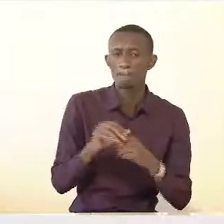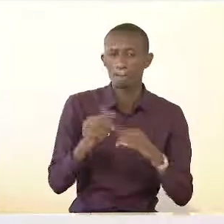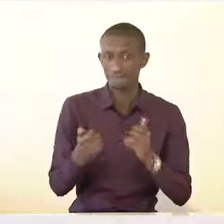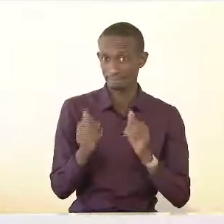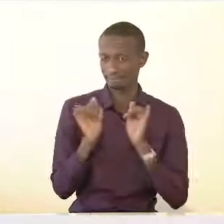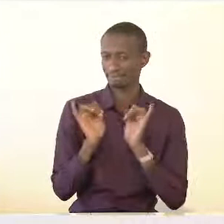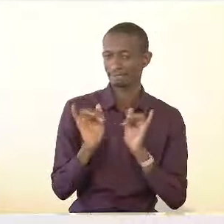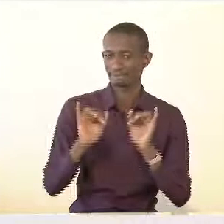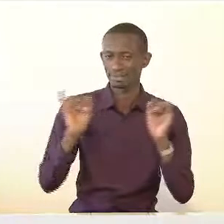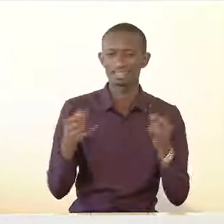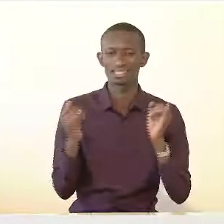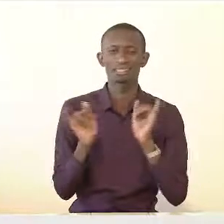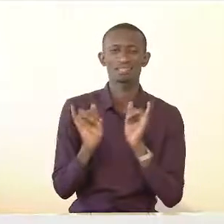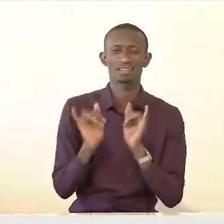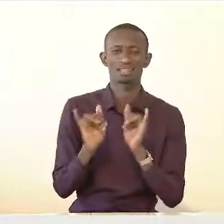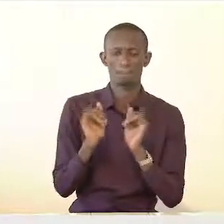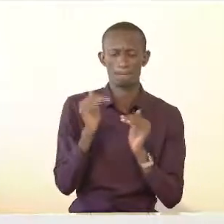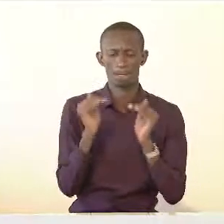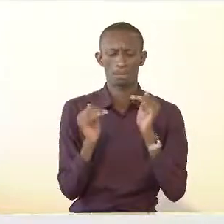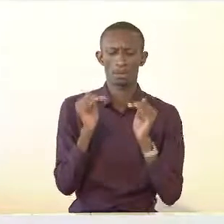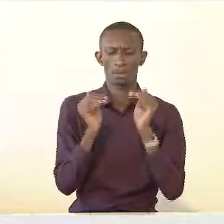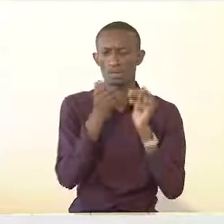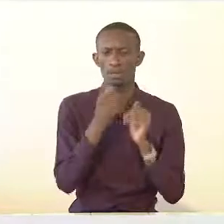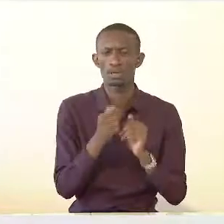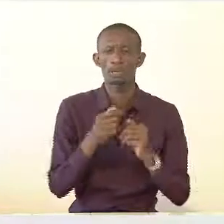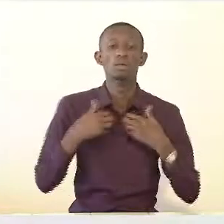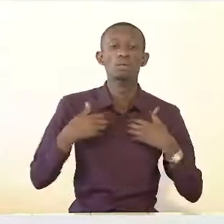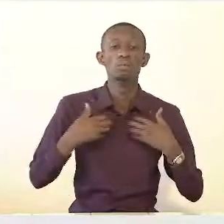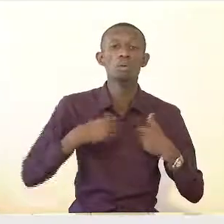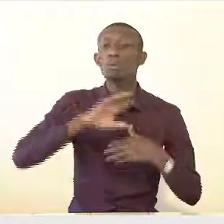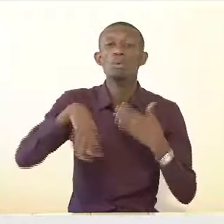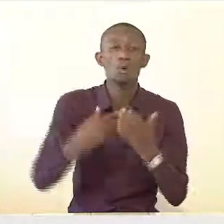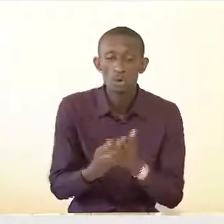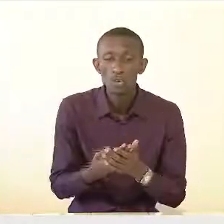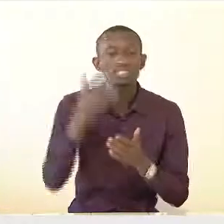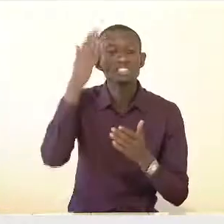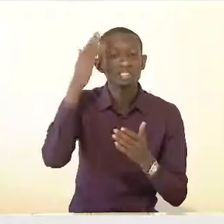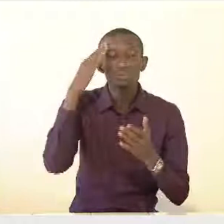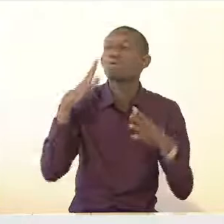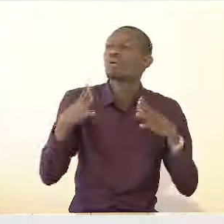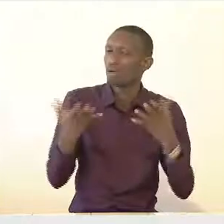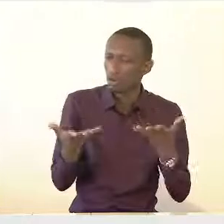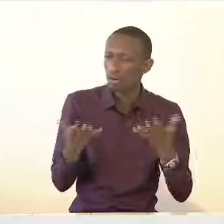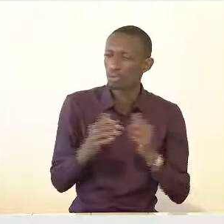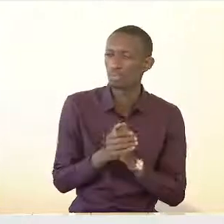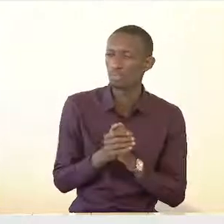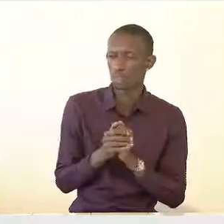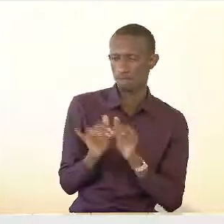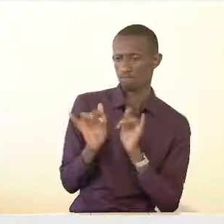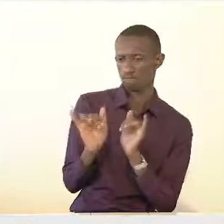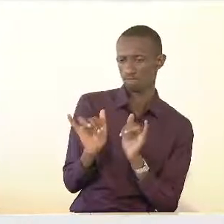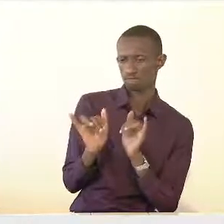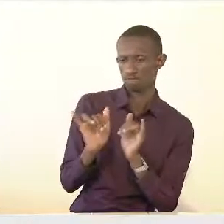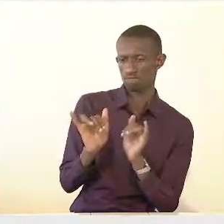of the animals, they know how to generate heat within their body and how to retain the lost heat